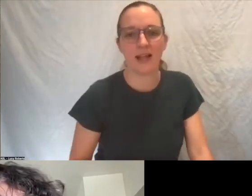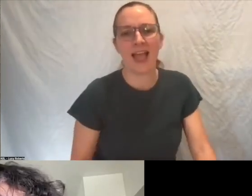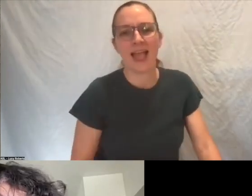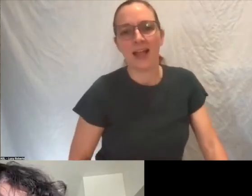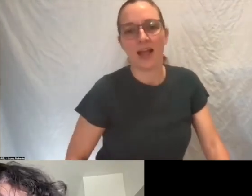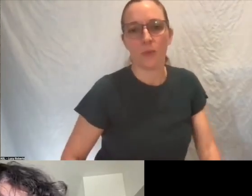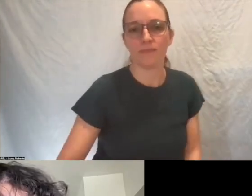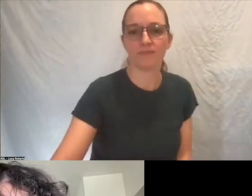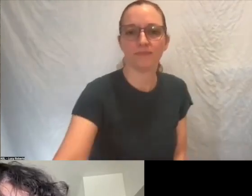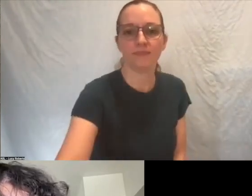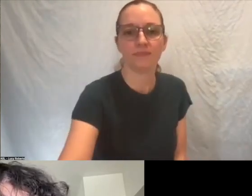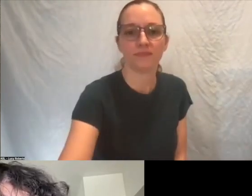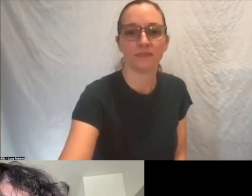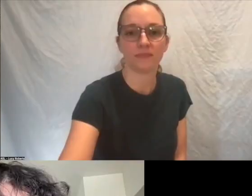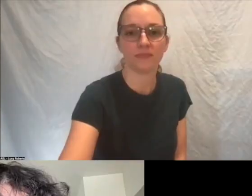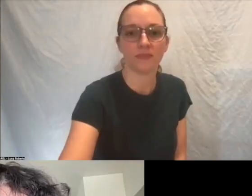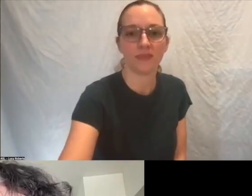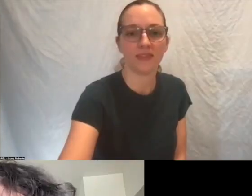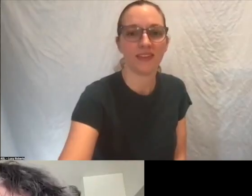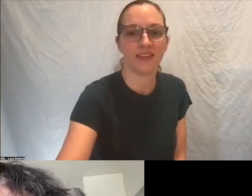Well, this is what I got.